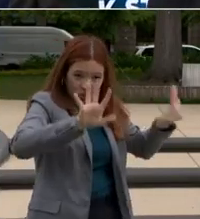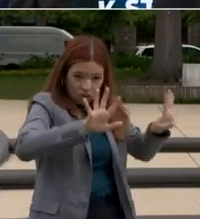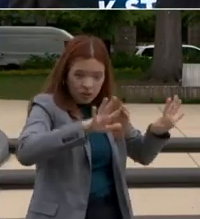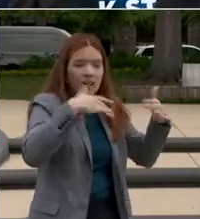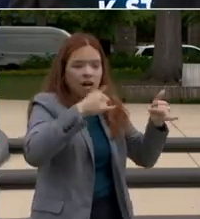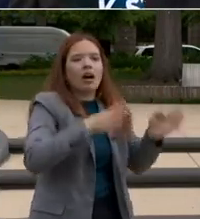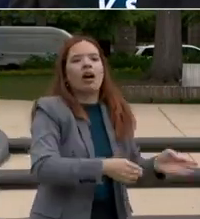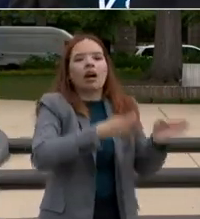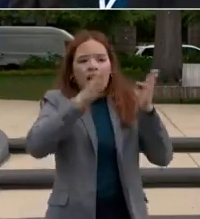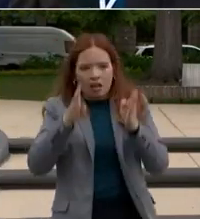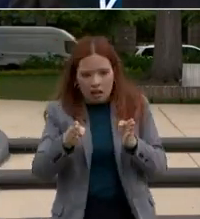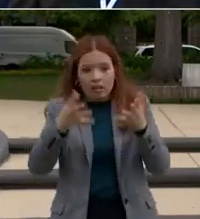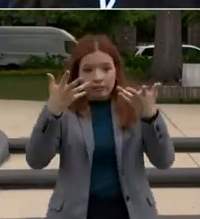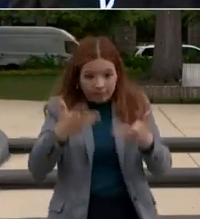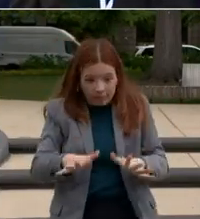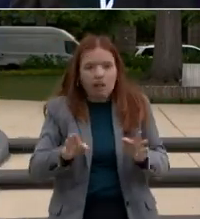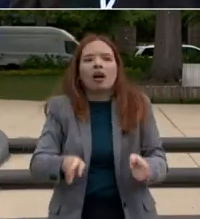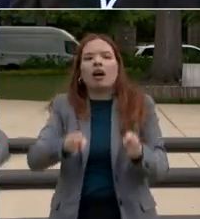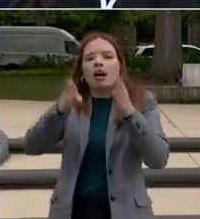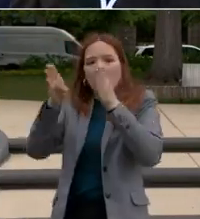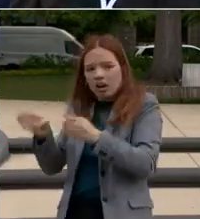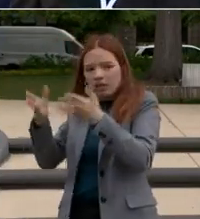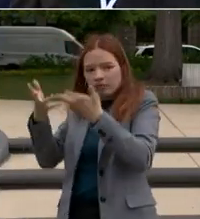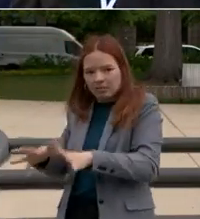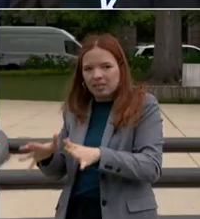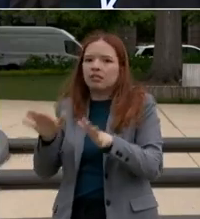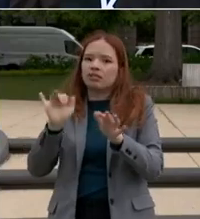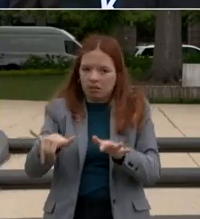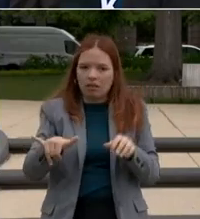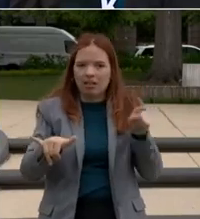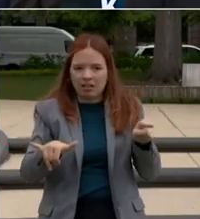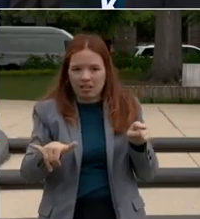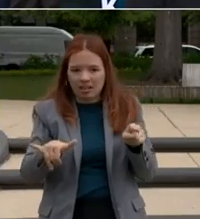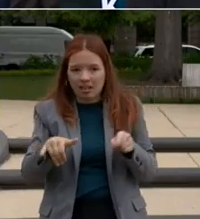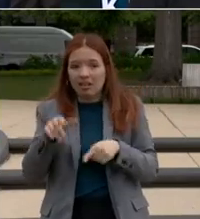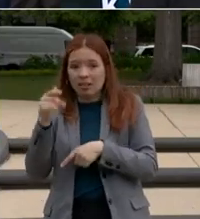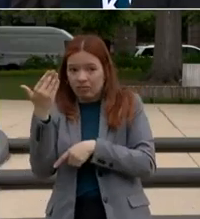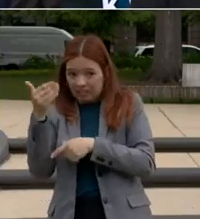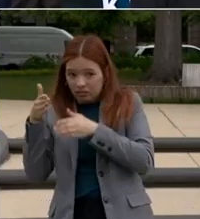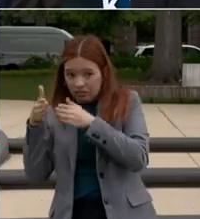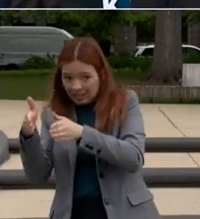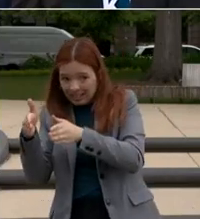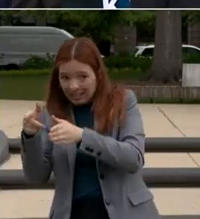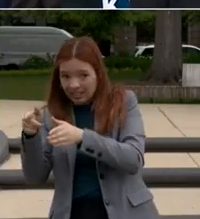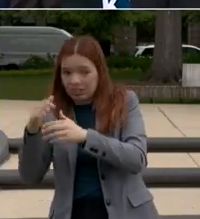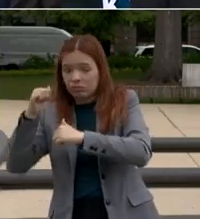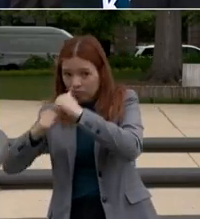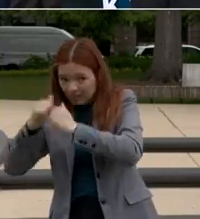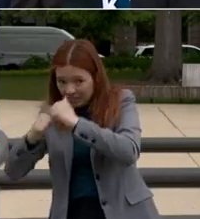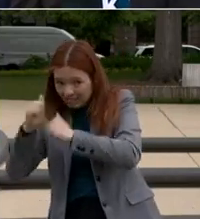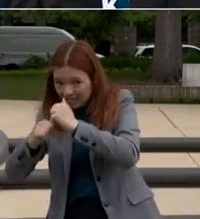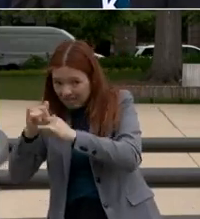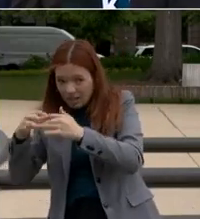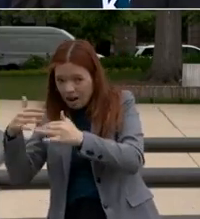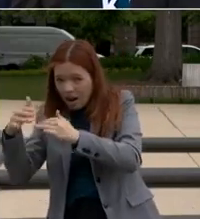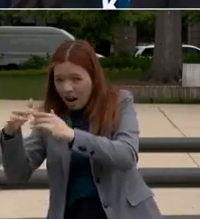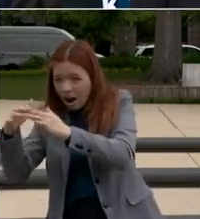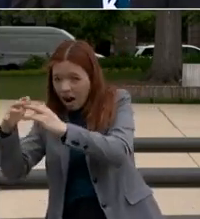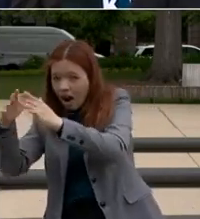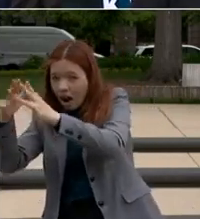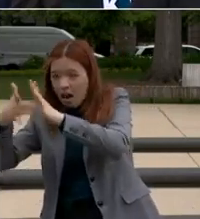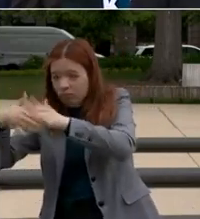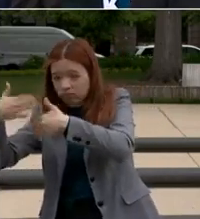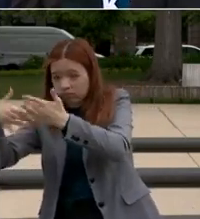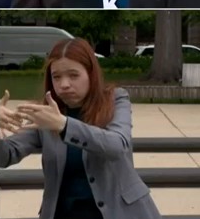from 10th to about 15th Street would be segment 1. We would start the work in the construction project there. We would complete the construction